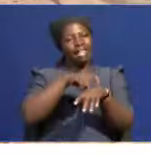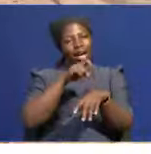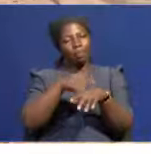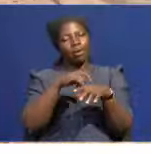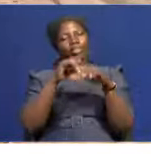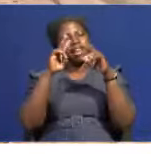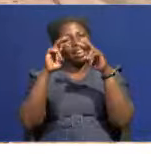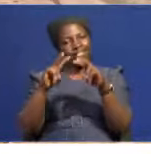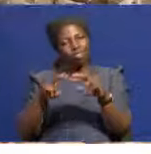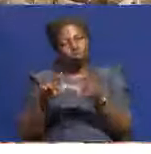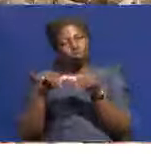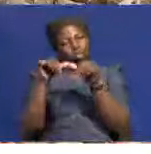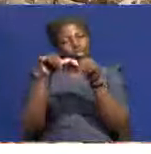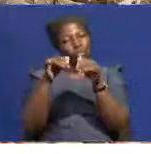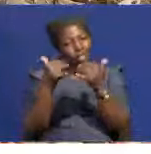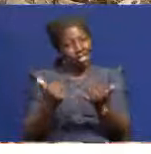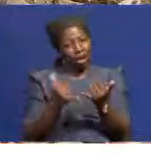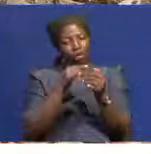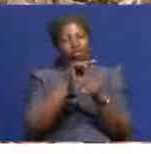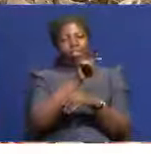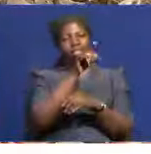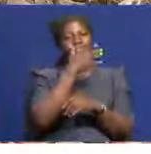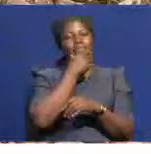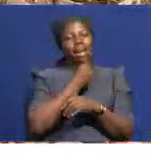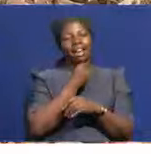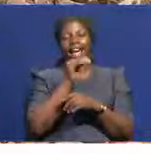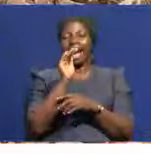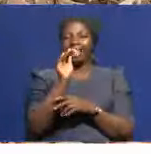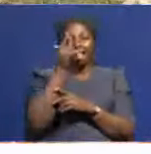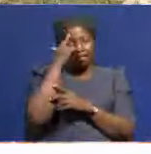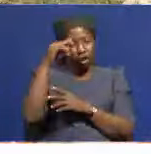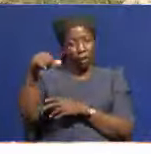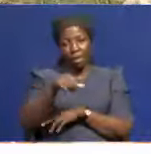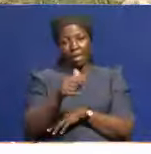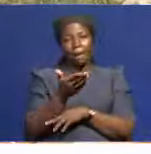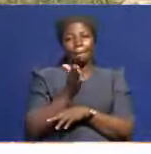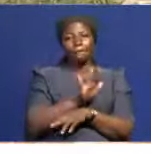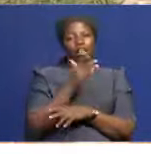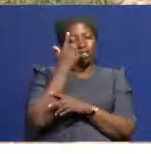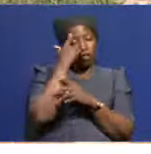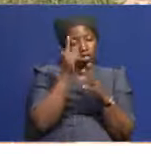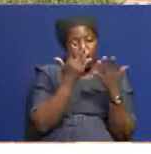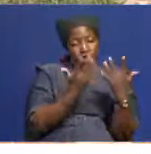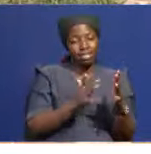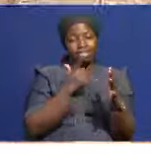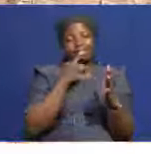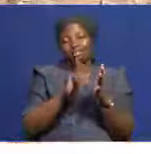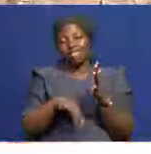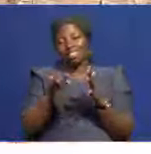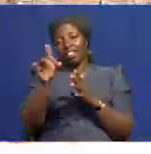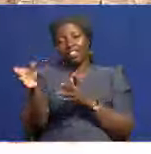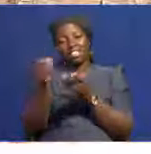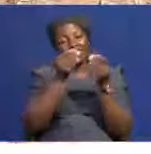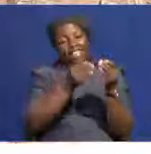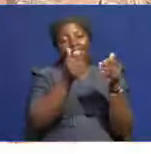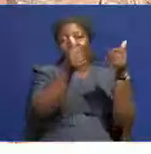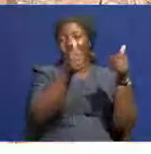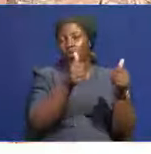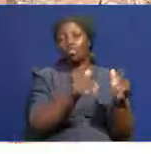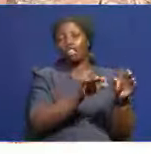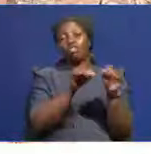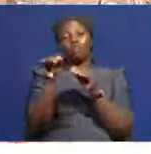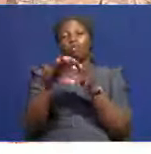the act. Jobez is now demanding compensation for the losses incurred, saying he was not served with any notice to vacate the